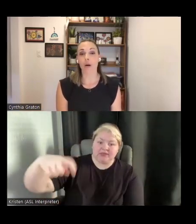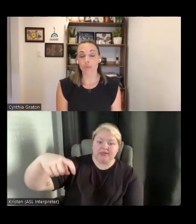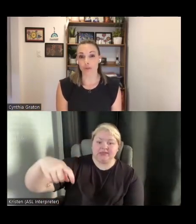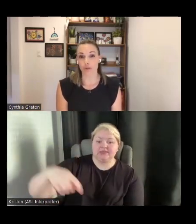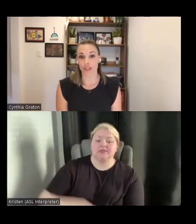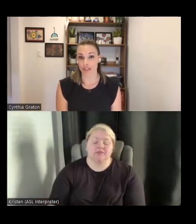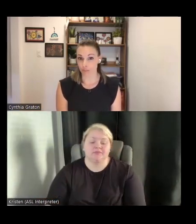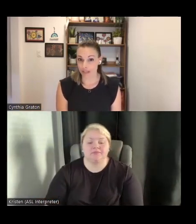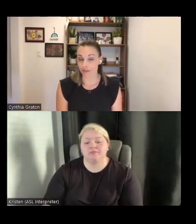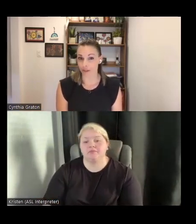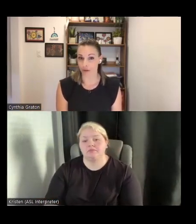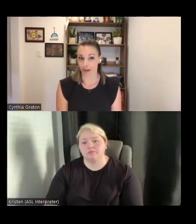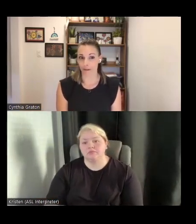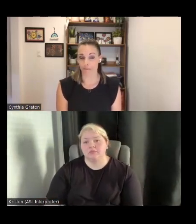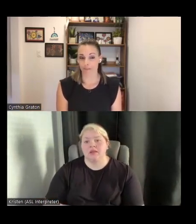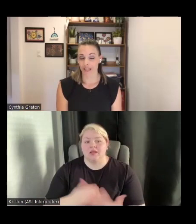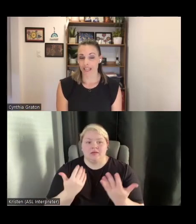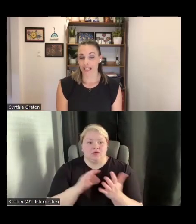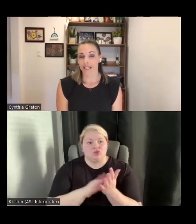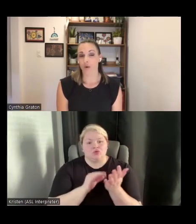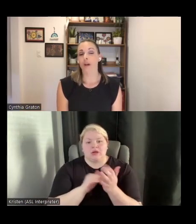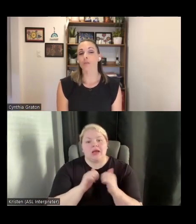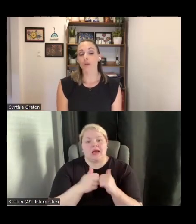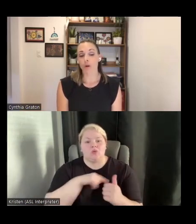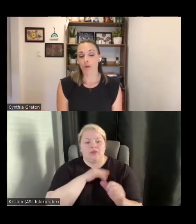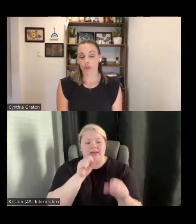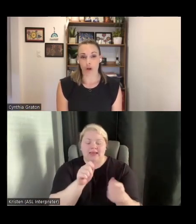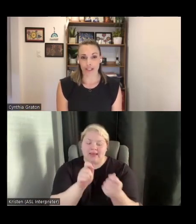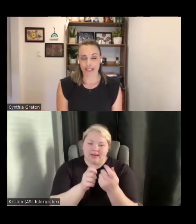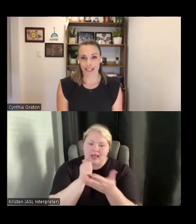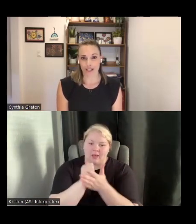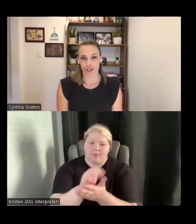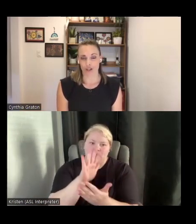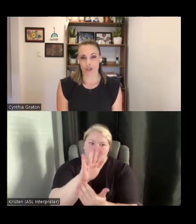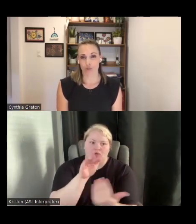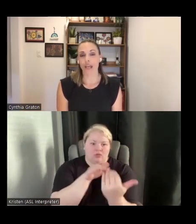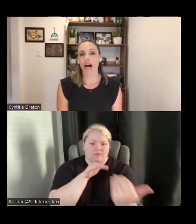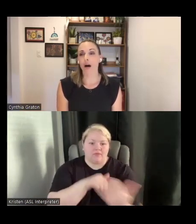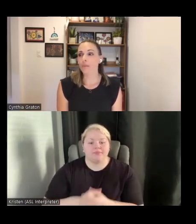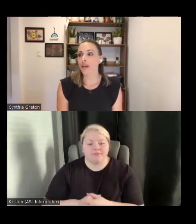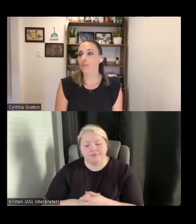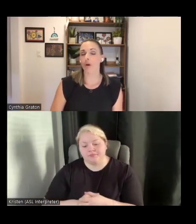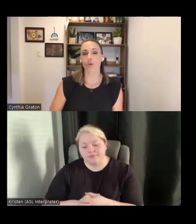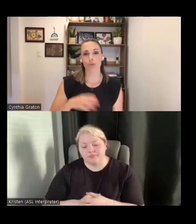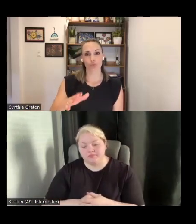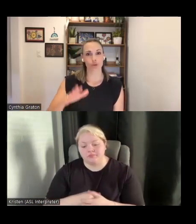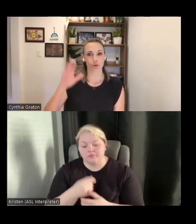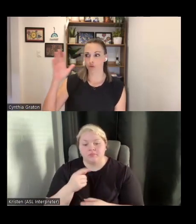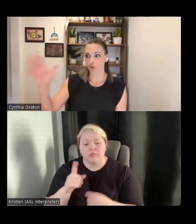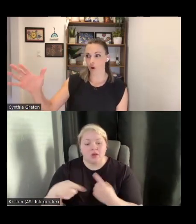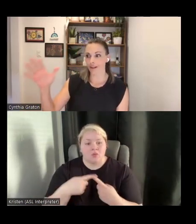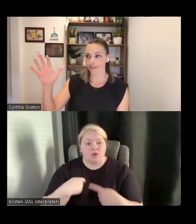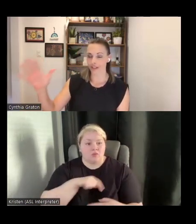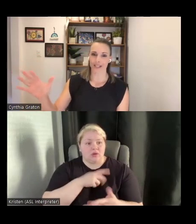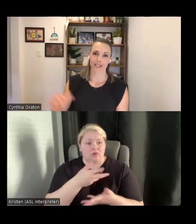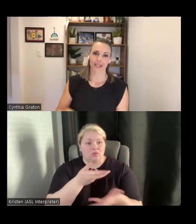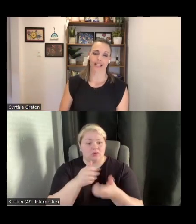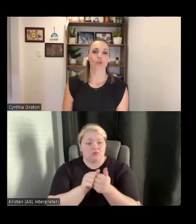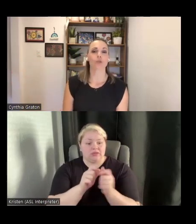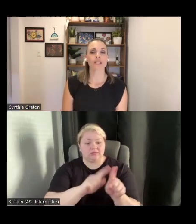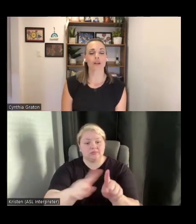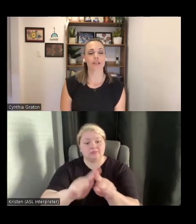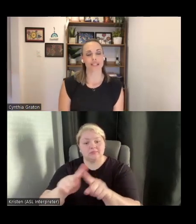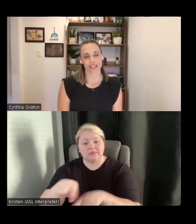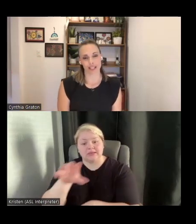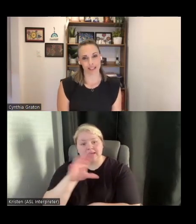can help you in a specific way. So when we work with organizations, we help them go through those 4 phases